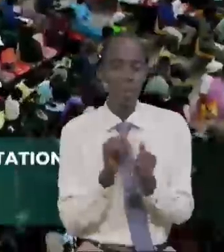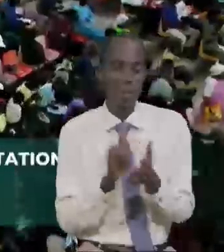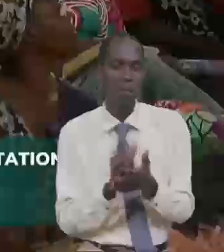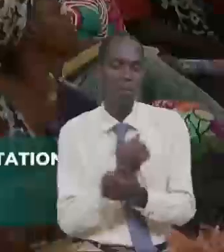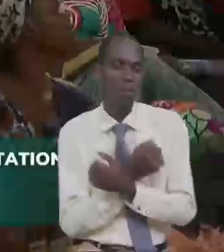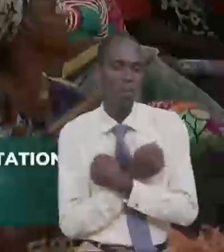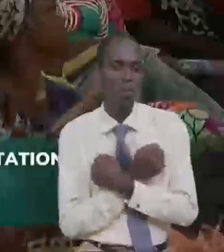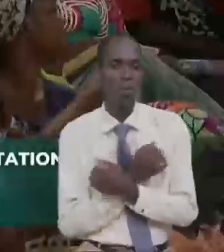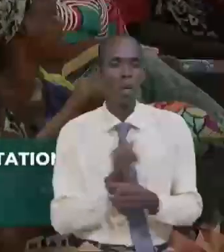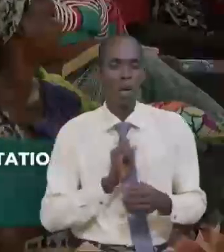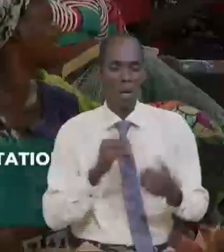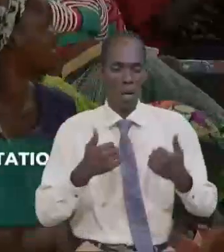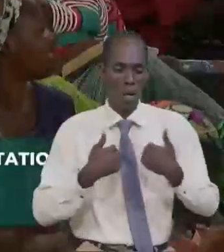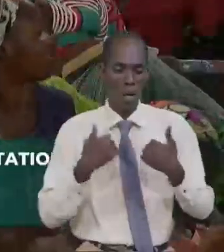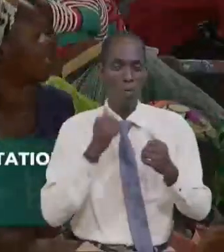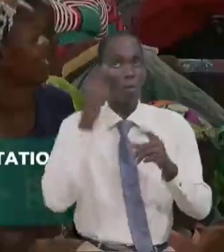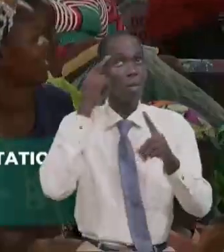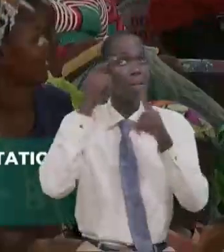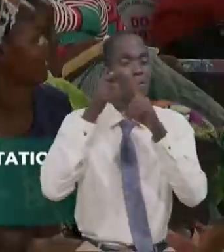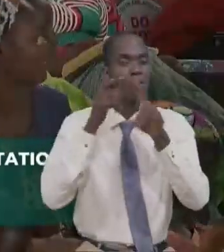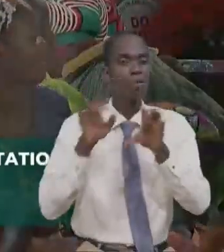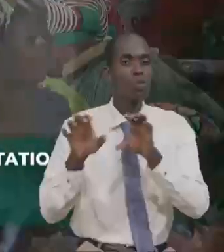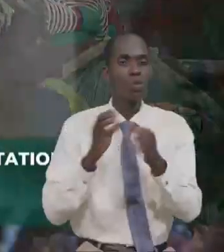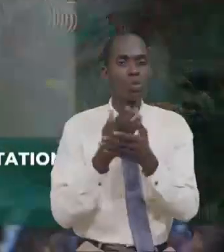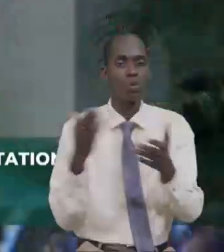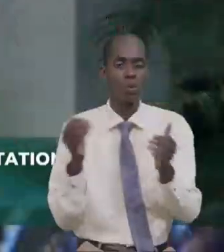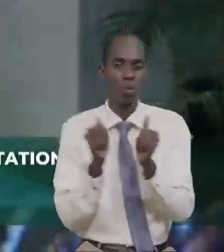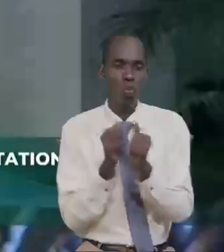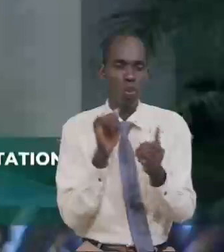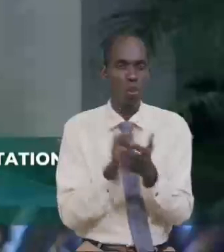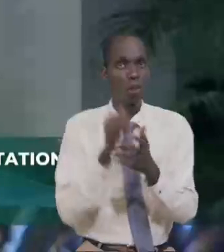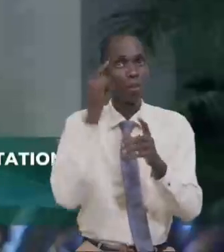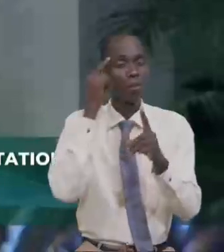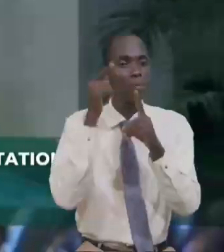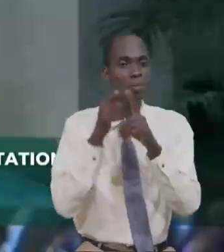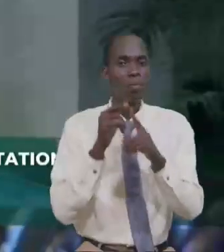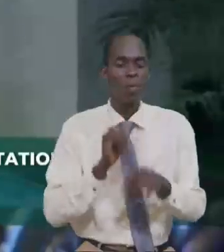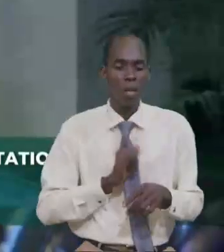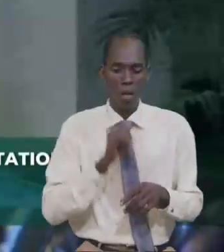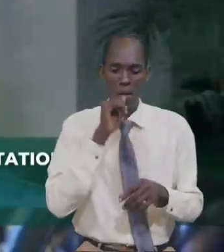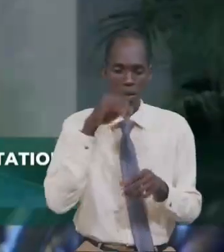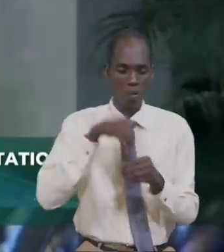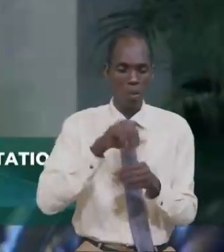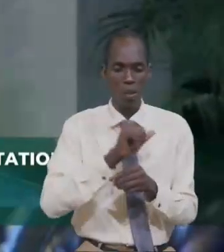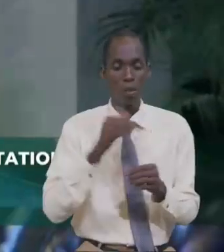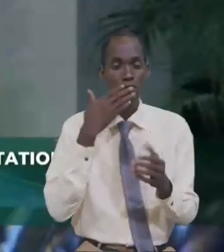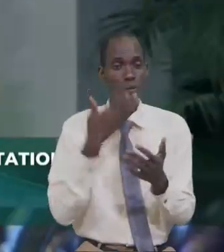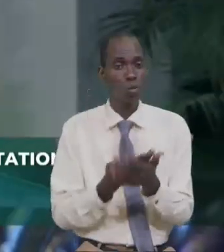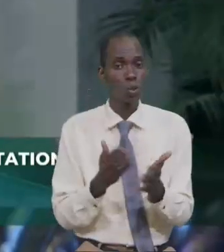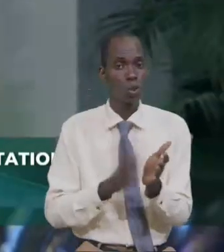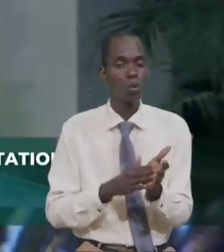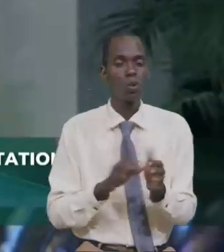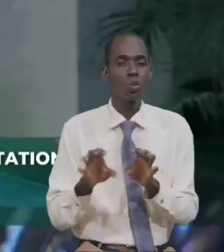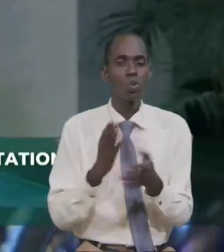Do something with that school. I have a great project in life. Do something